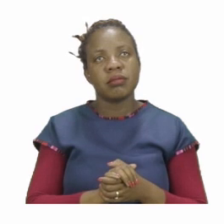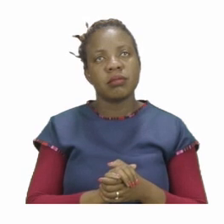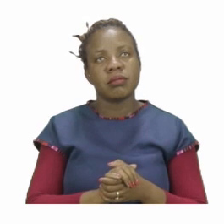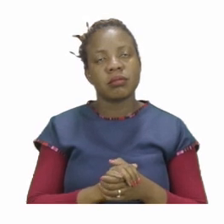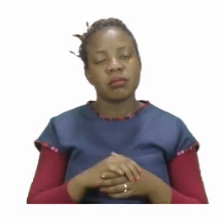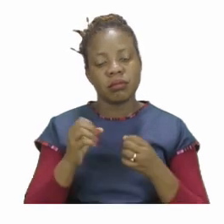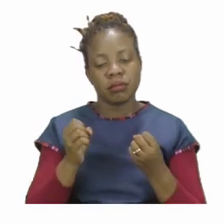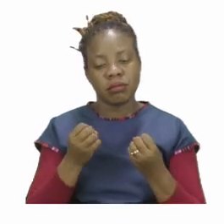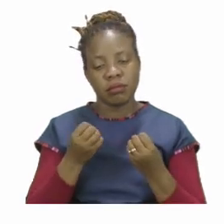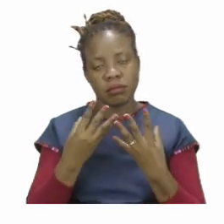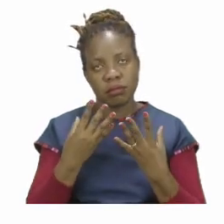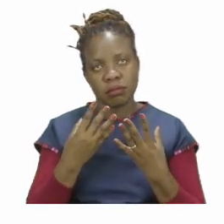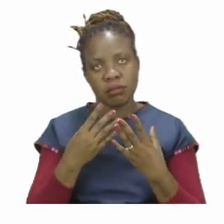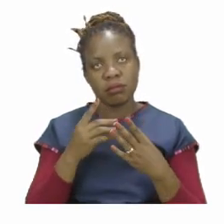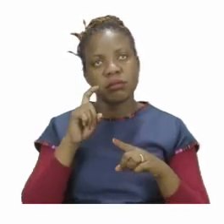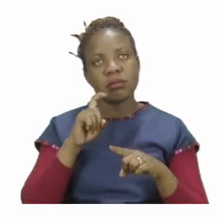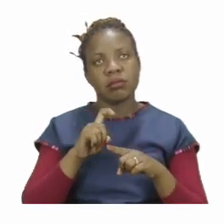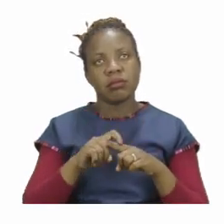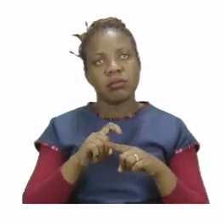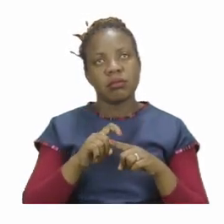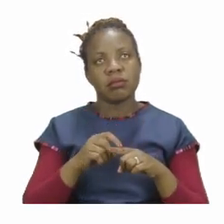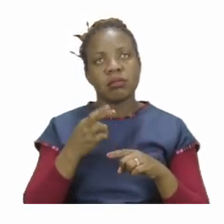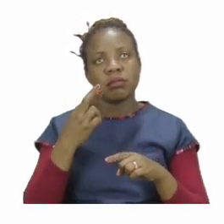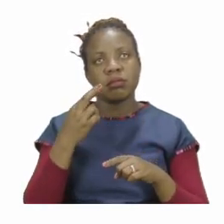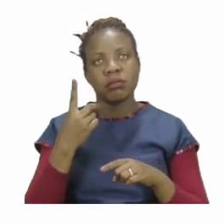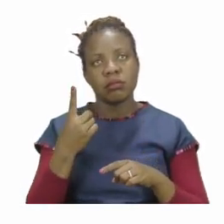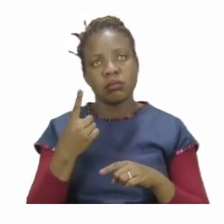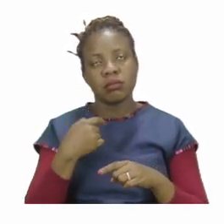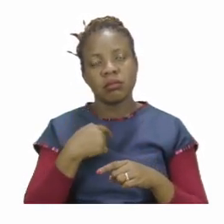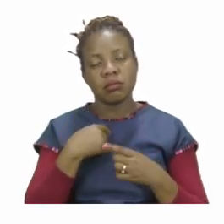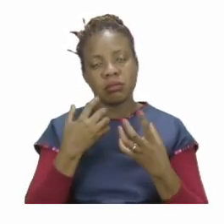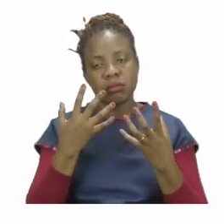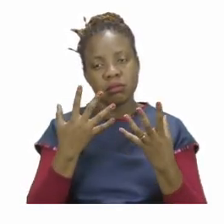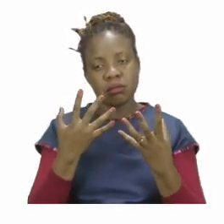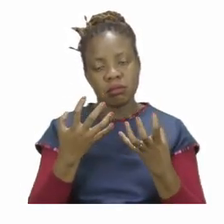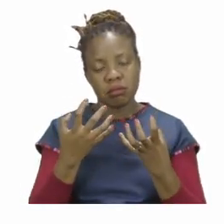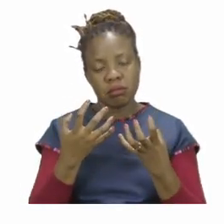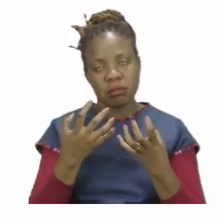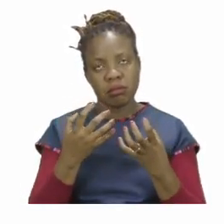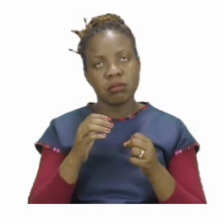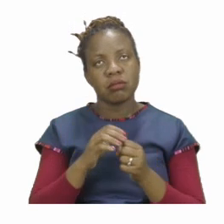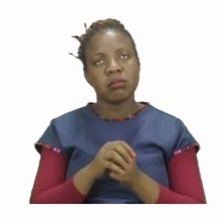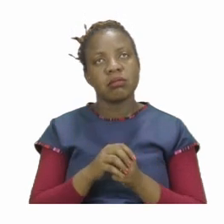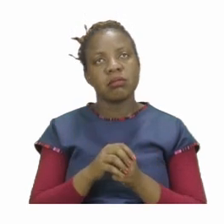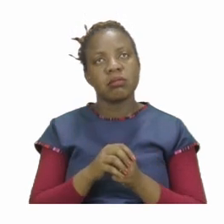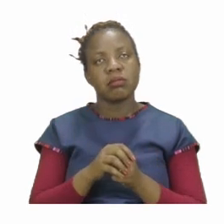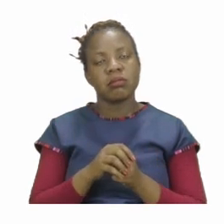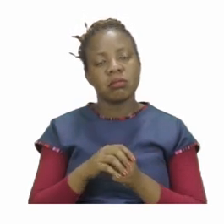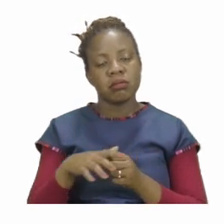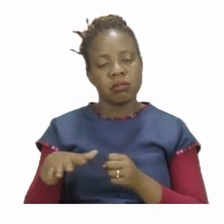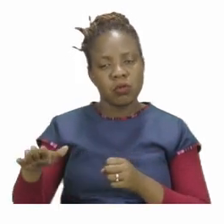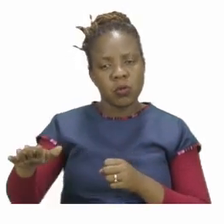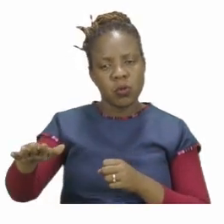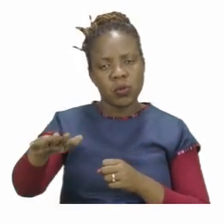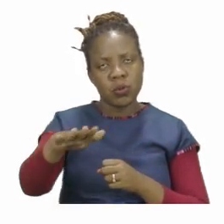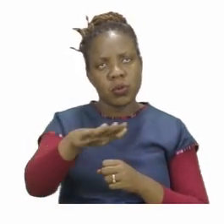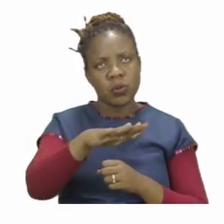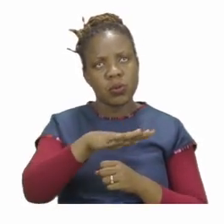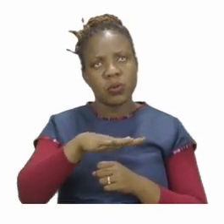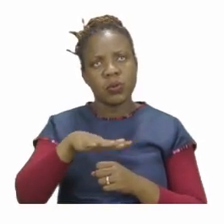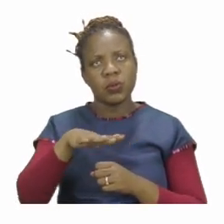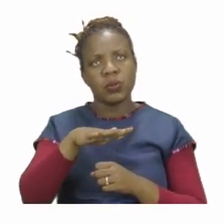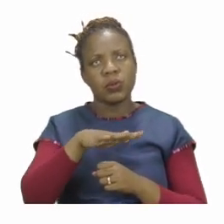$1 coins do I need to cover the area of a $10 Namibian dollar